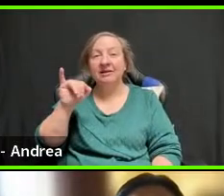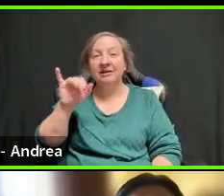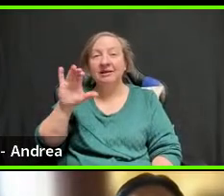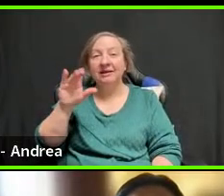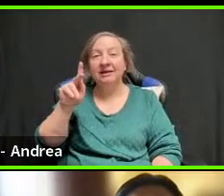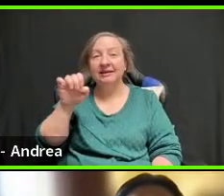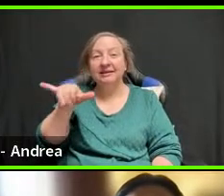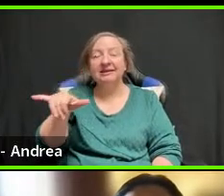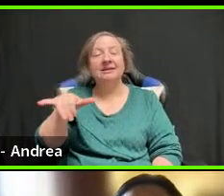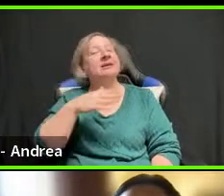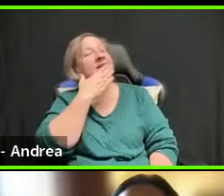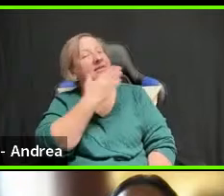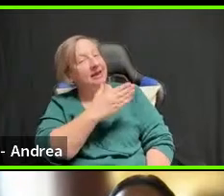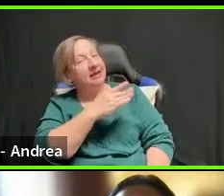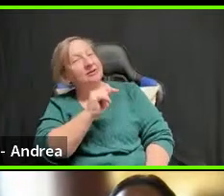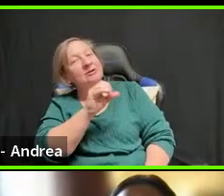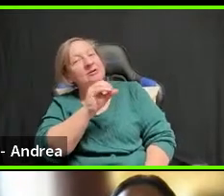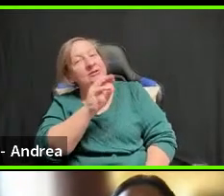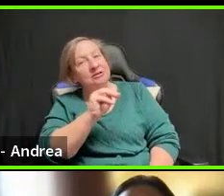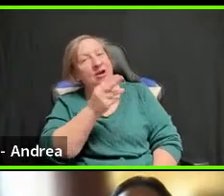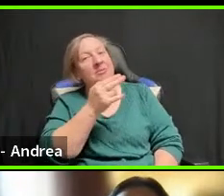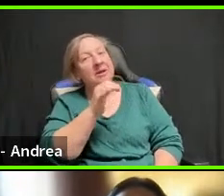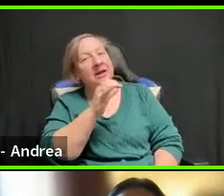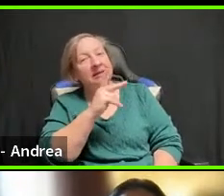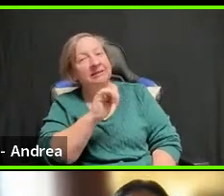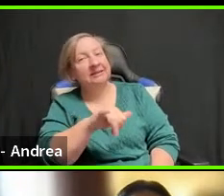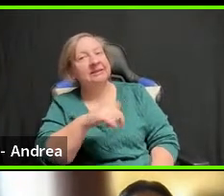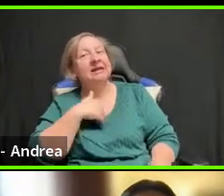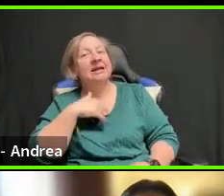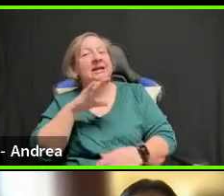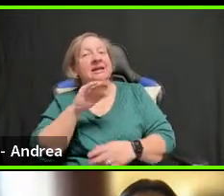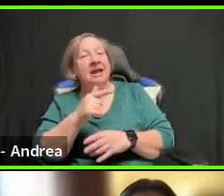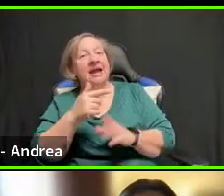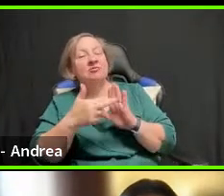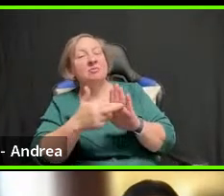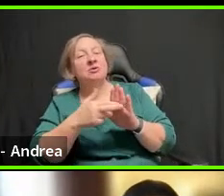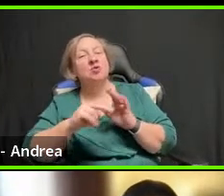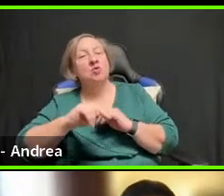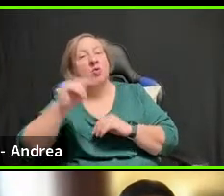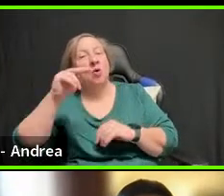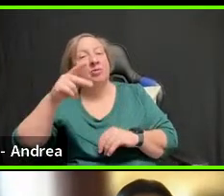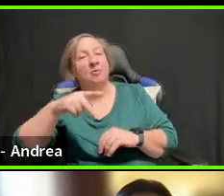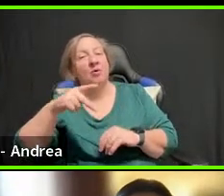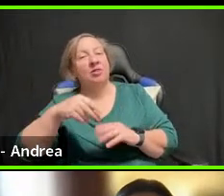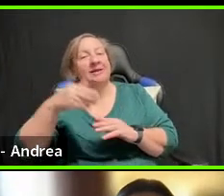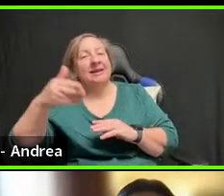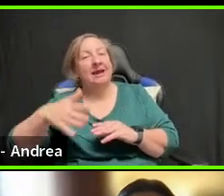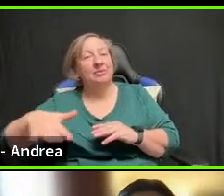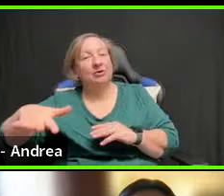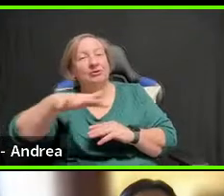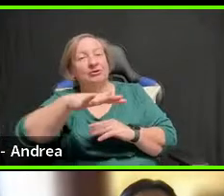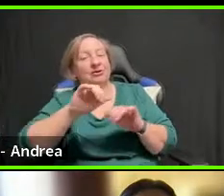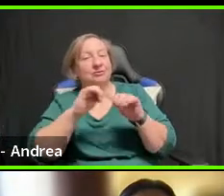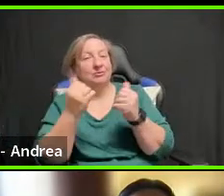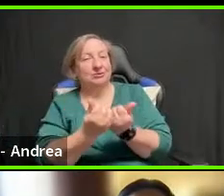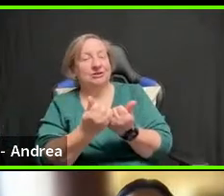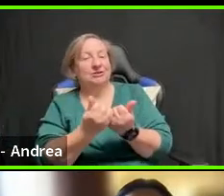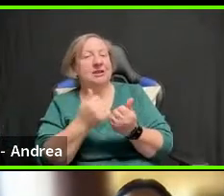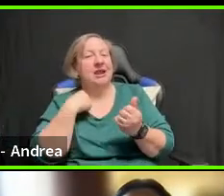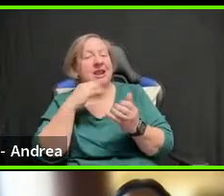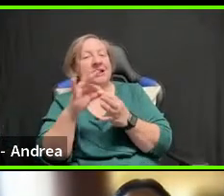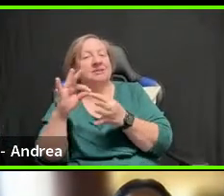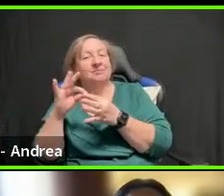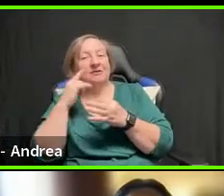Thank you. Tom Hickey, I'm on the CAG. I represent the North Portland neighborhood associations and speak for the